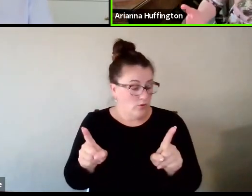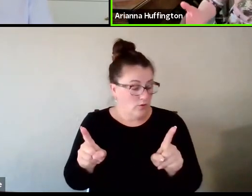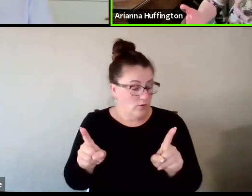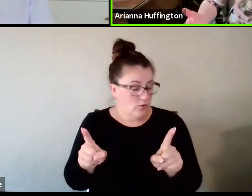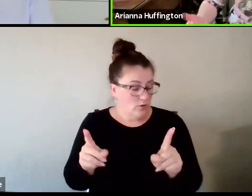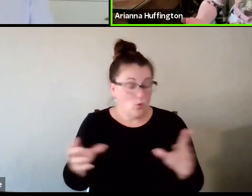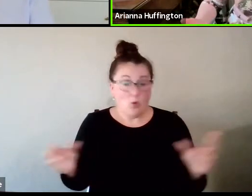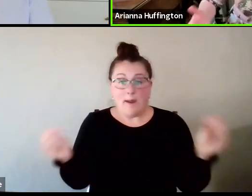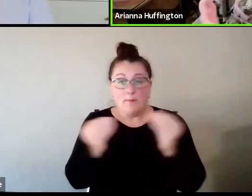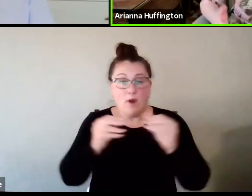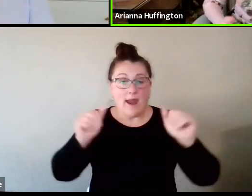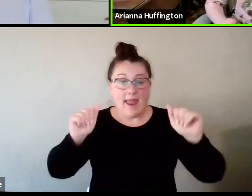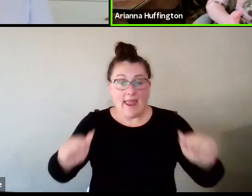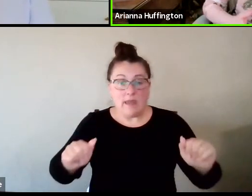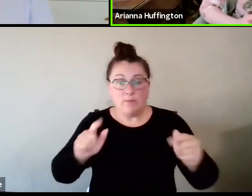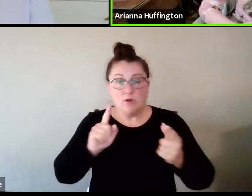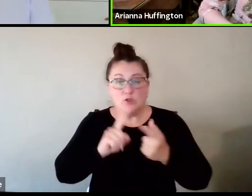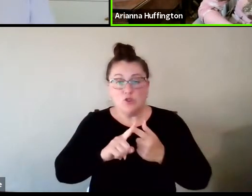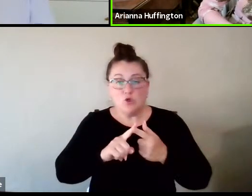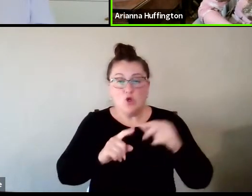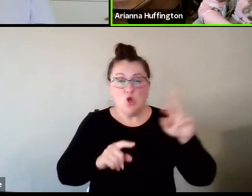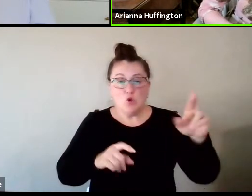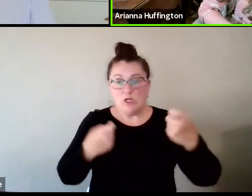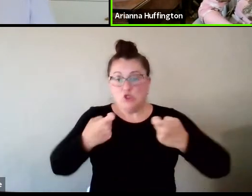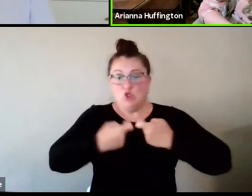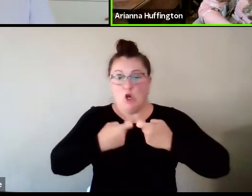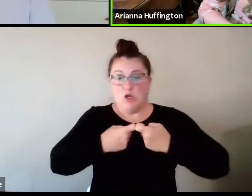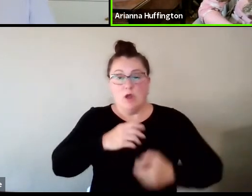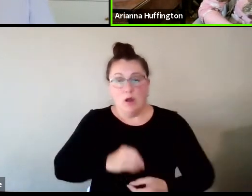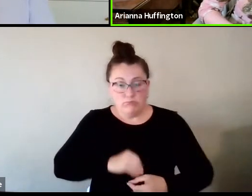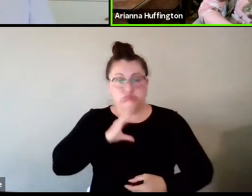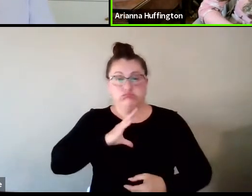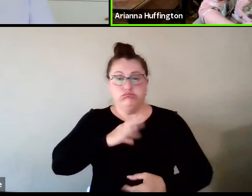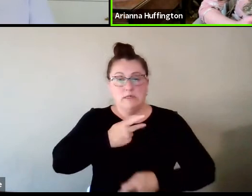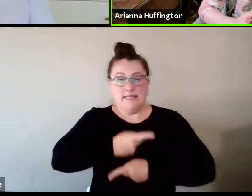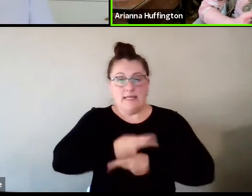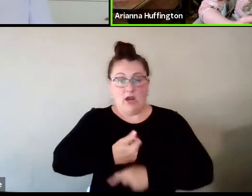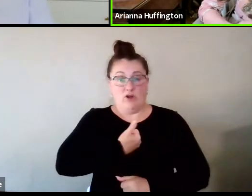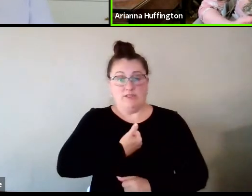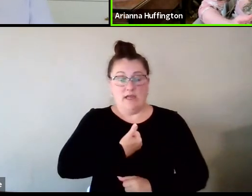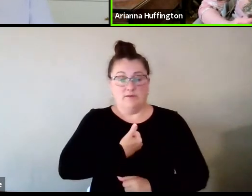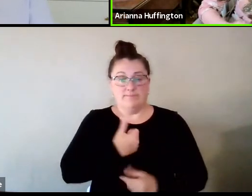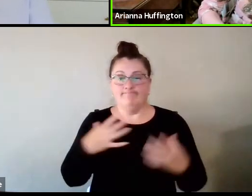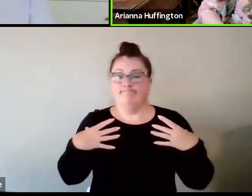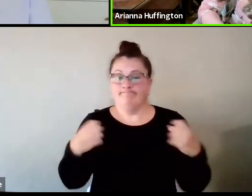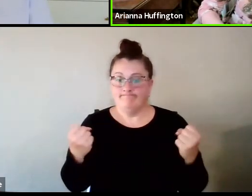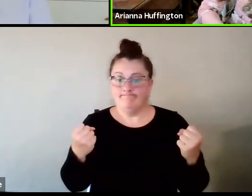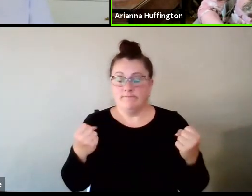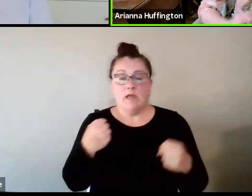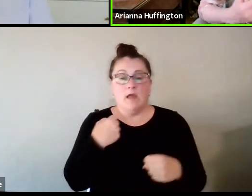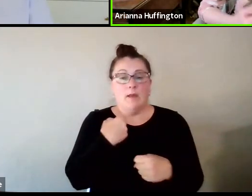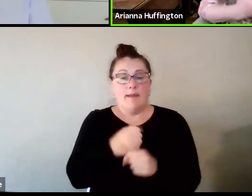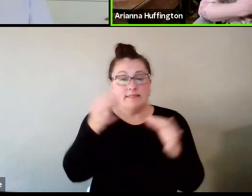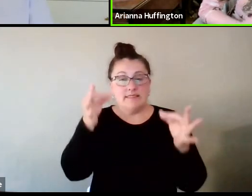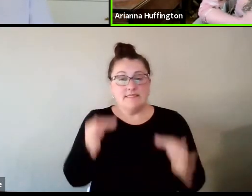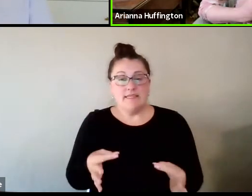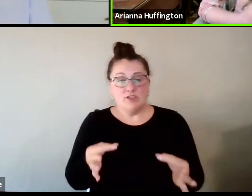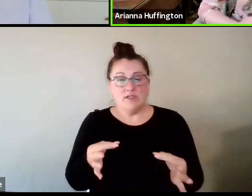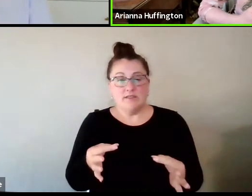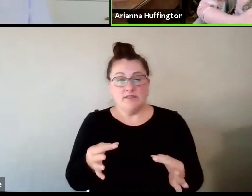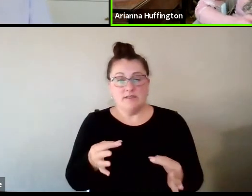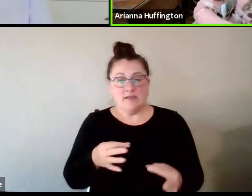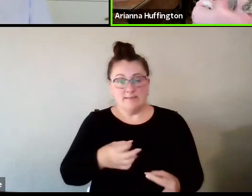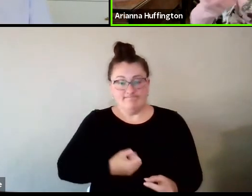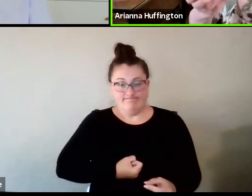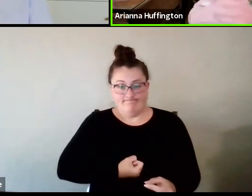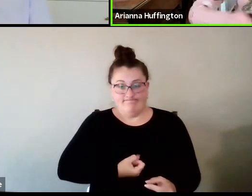more able to recharge and take care of ourselves so that we make decisions from a deeper,